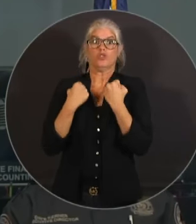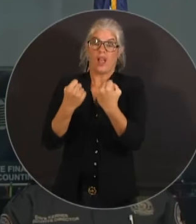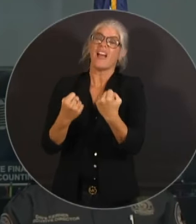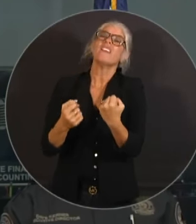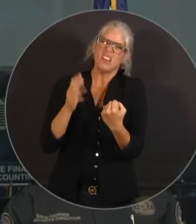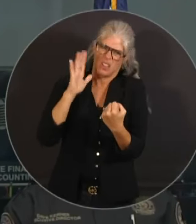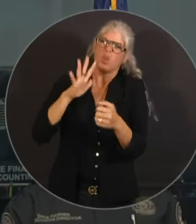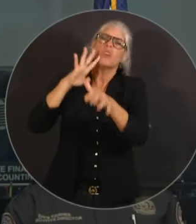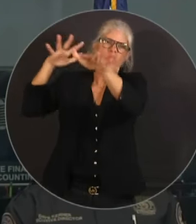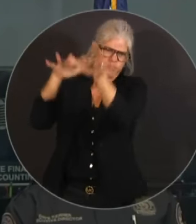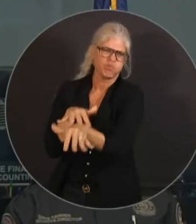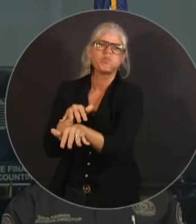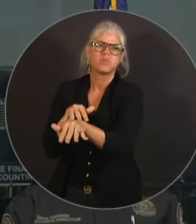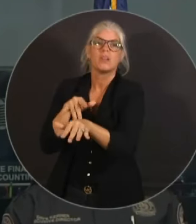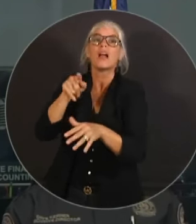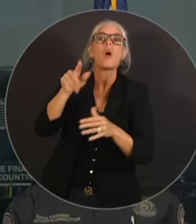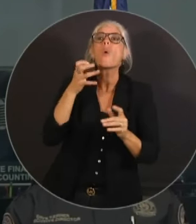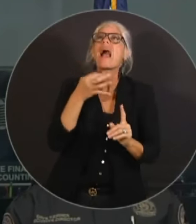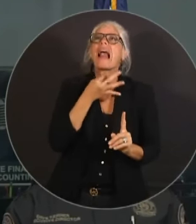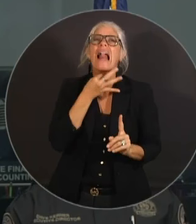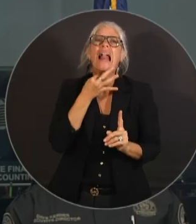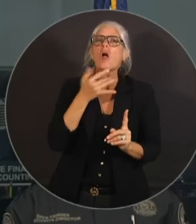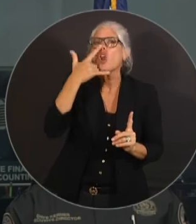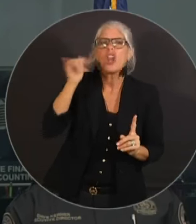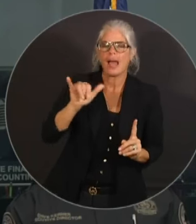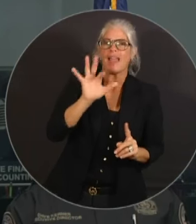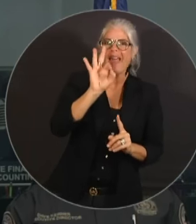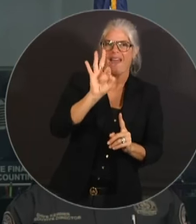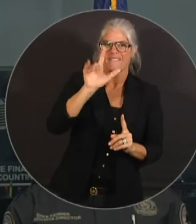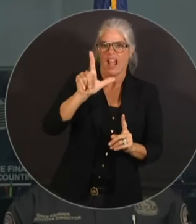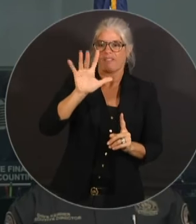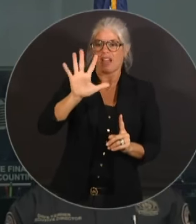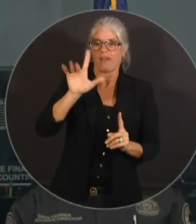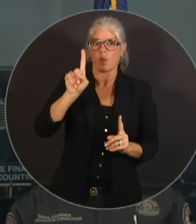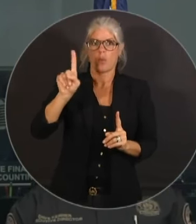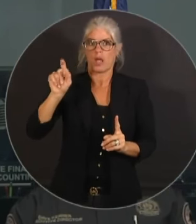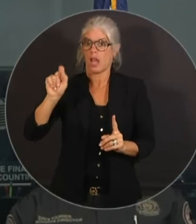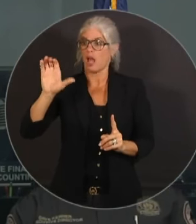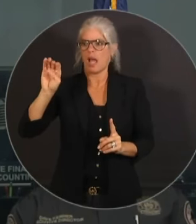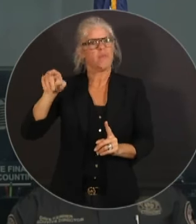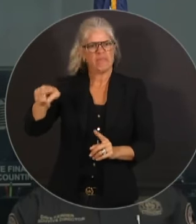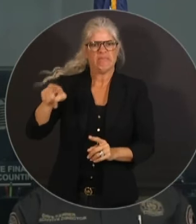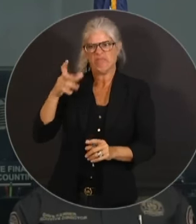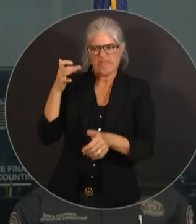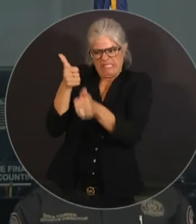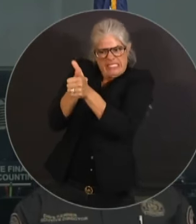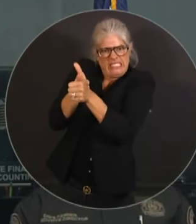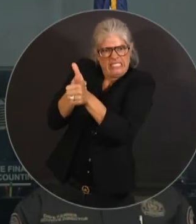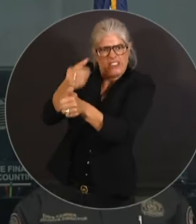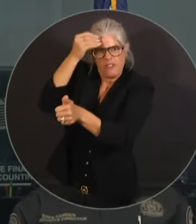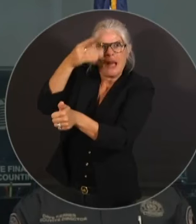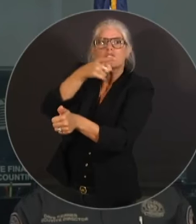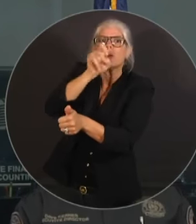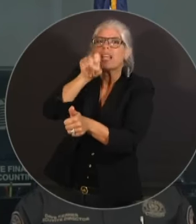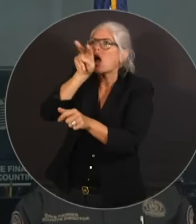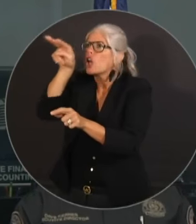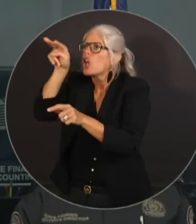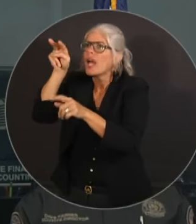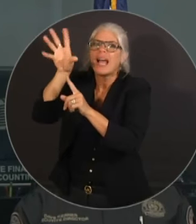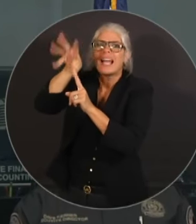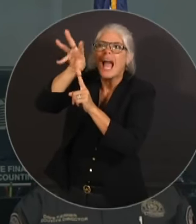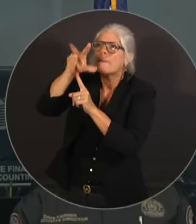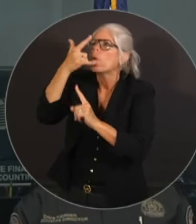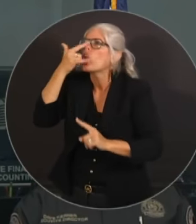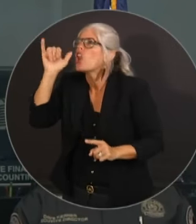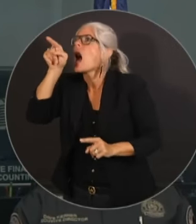to fl511.com. That's real-time information on traffic. You can view our cameras. You can plan your routes. There are a lot of